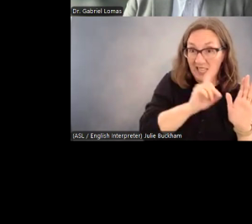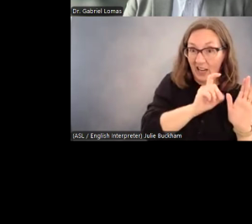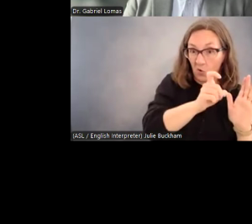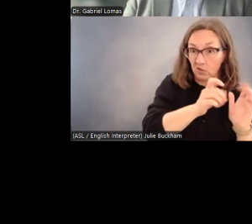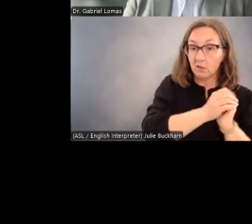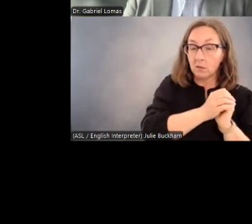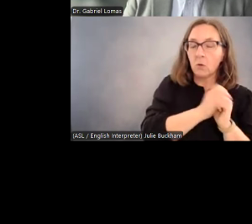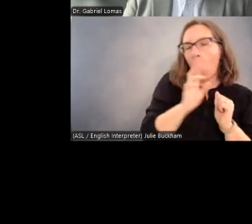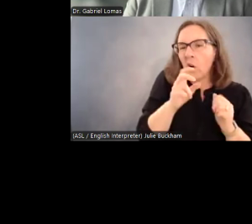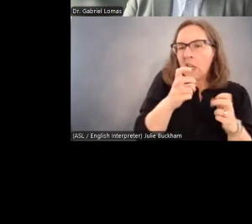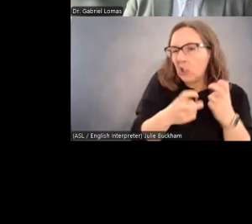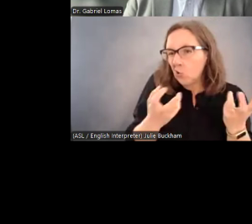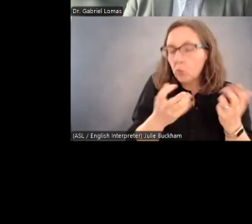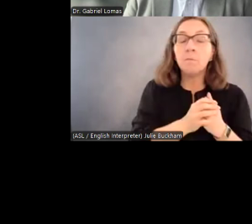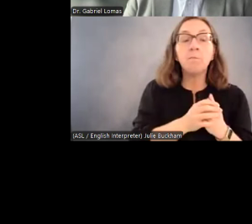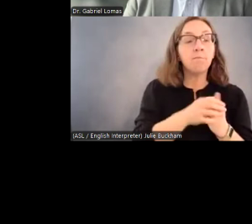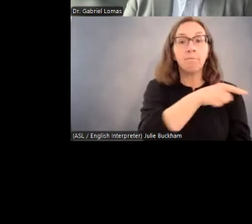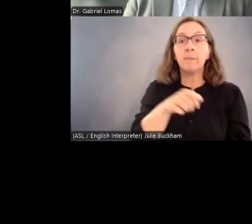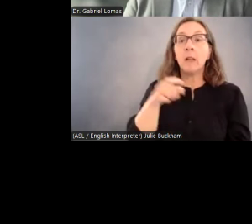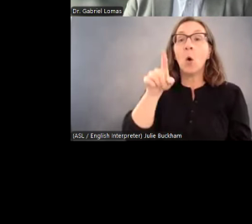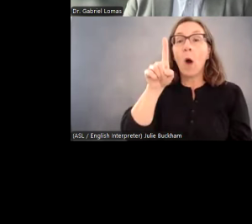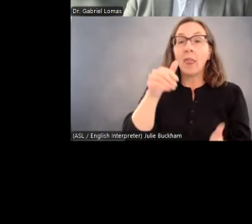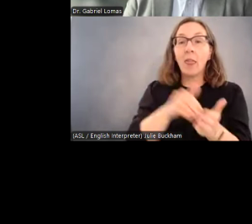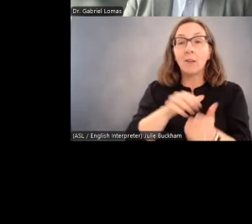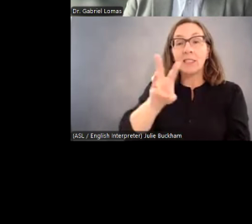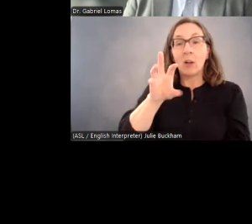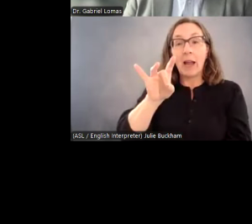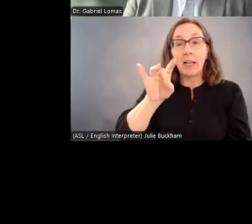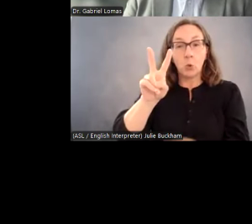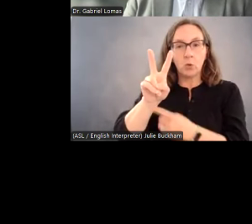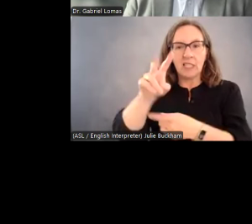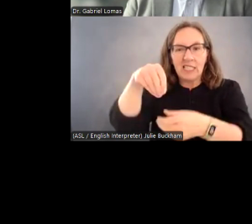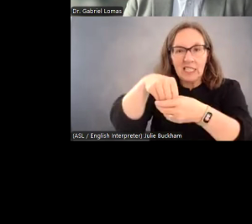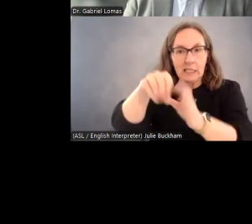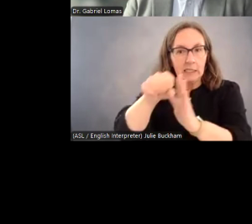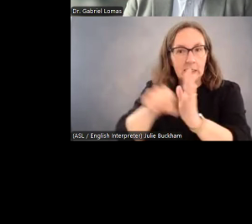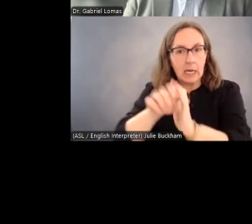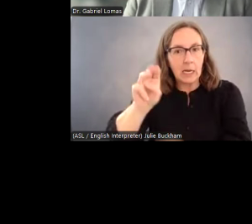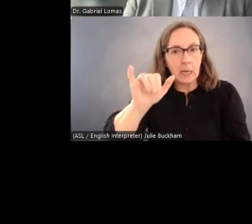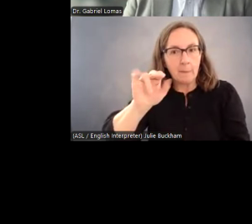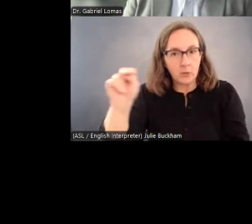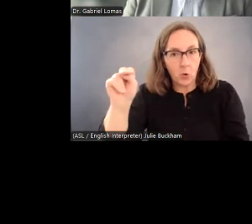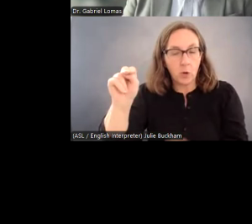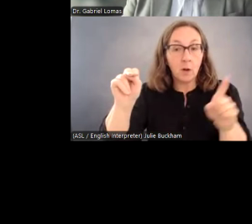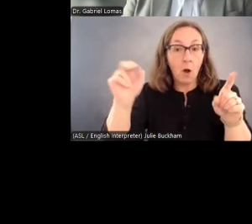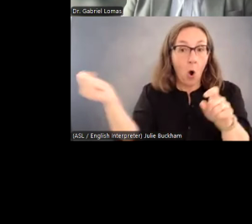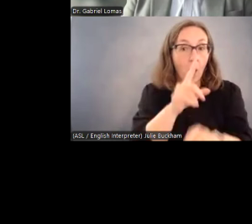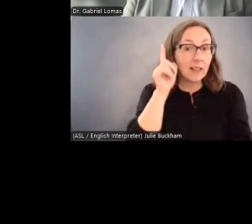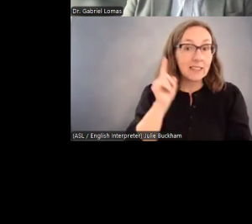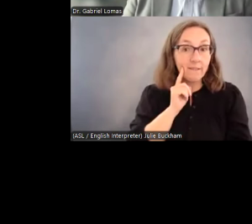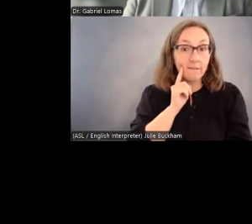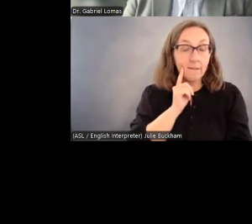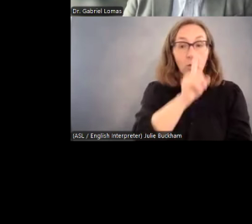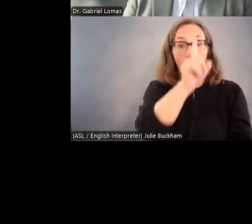And we found that of the 1,682 treated in the Minnesota program, all deaf and hard of hearing, 700